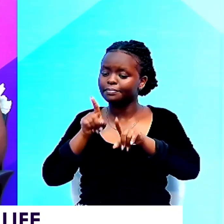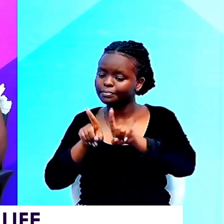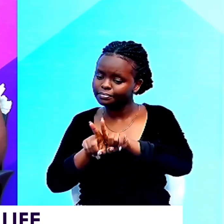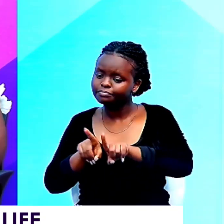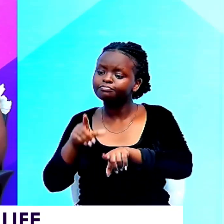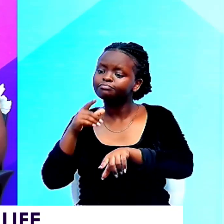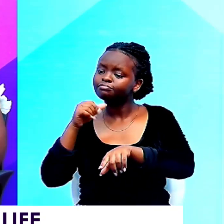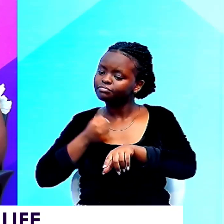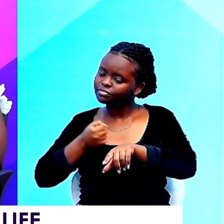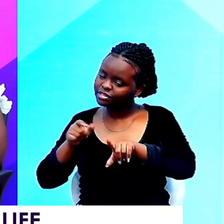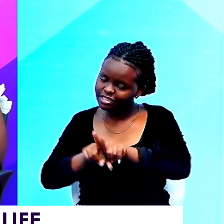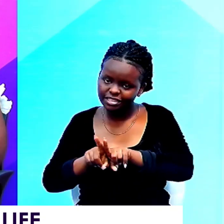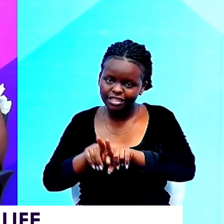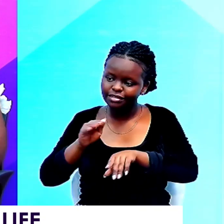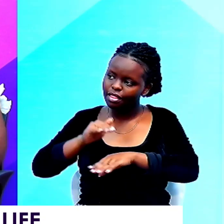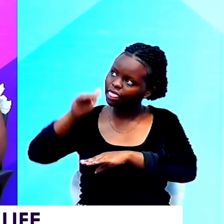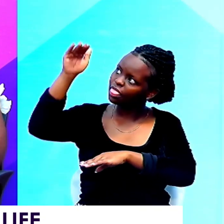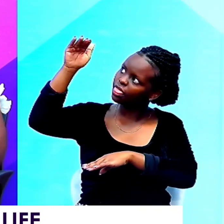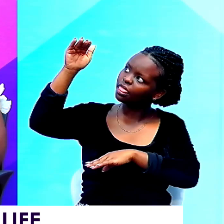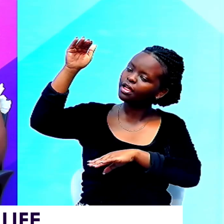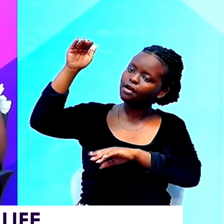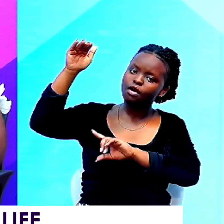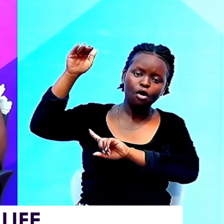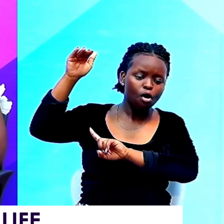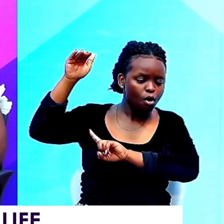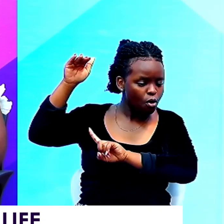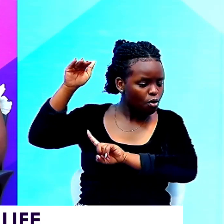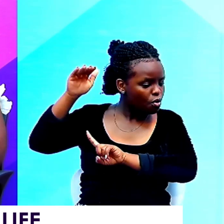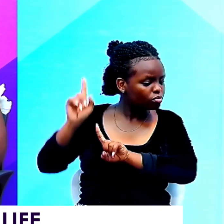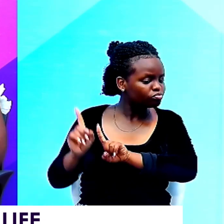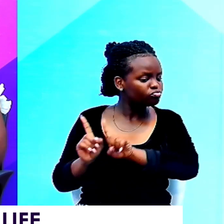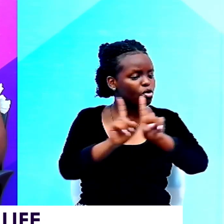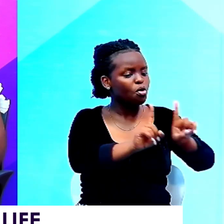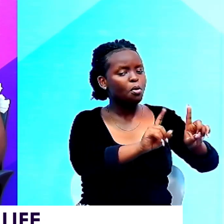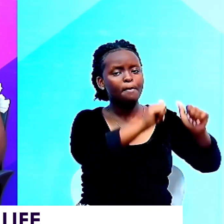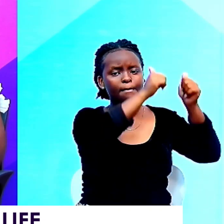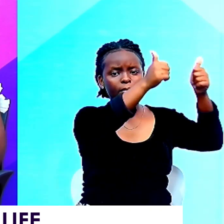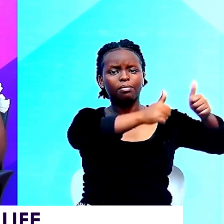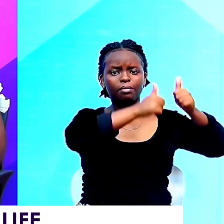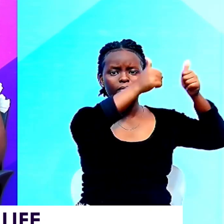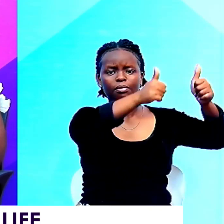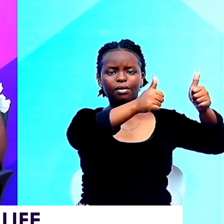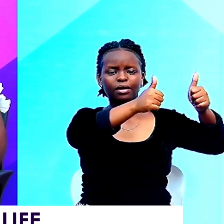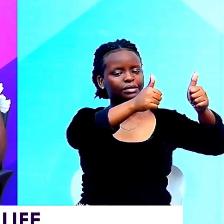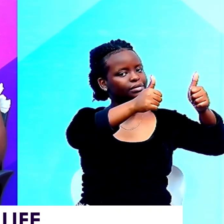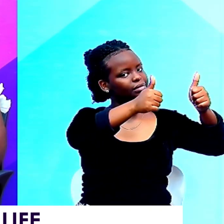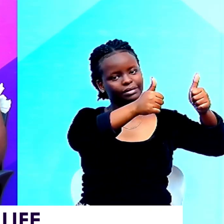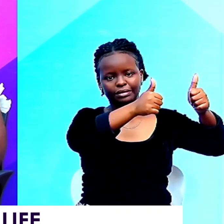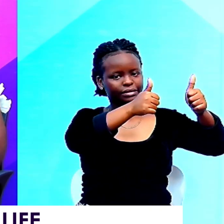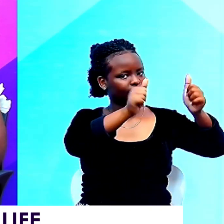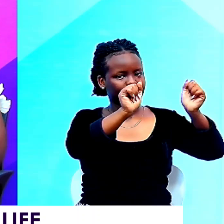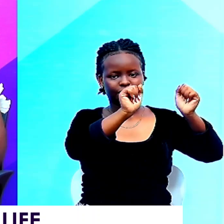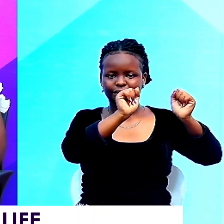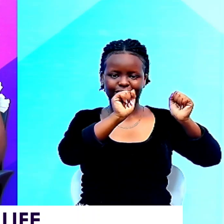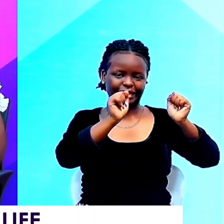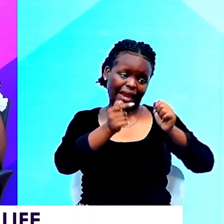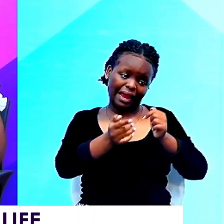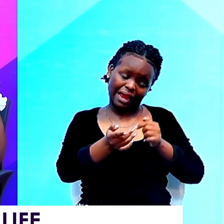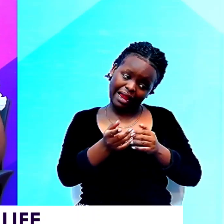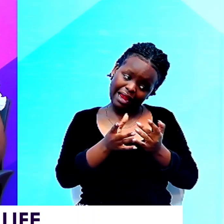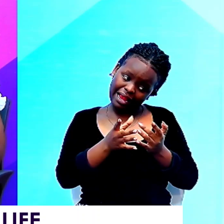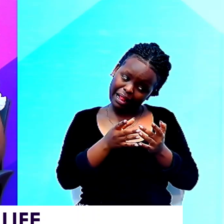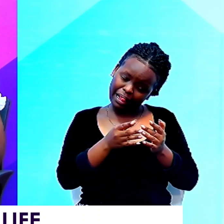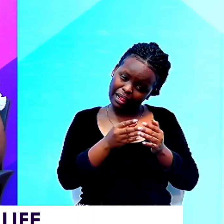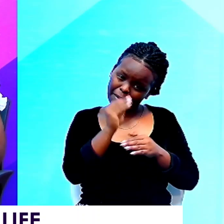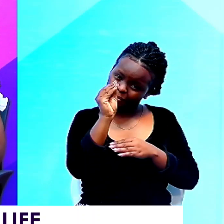go to demonstrate, their chances of coming back are never there. Right. So you are not sure,